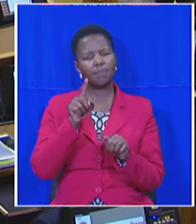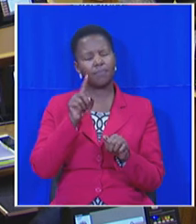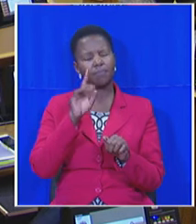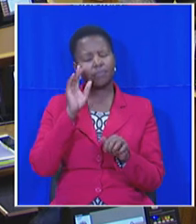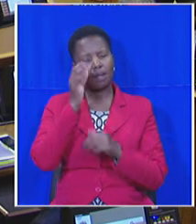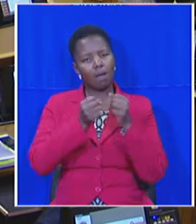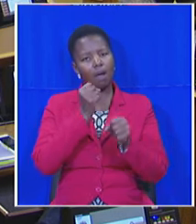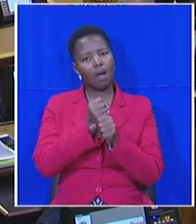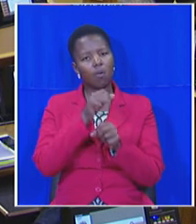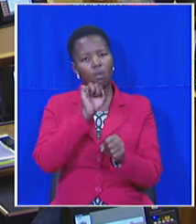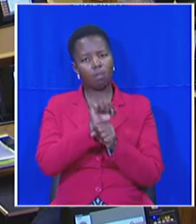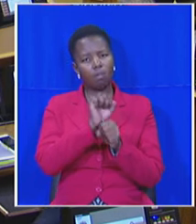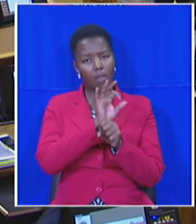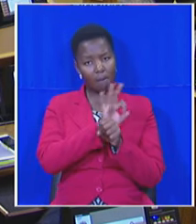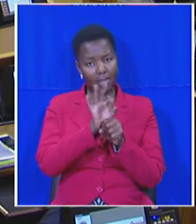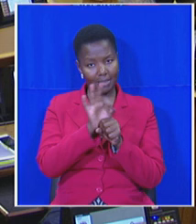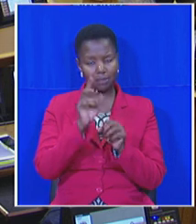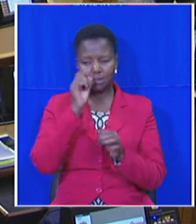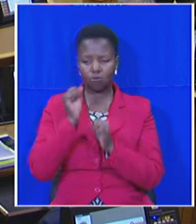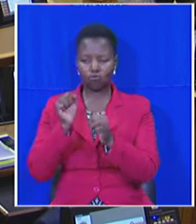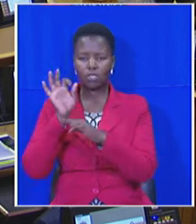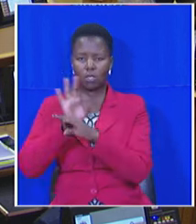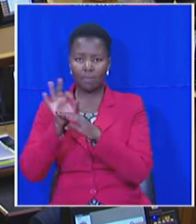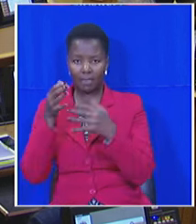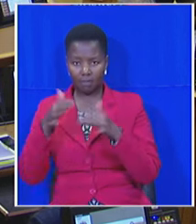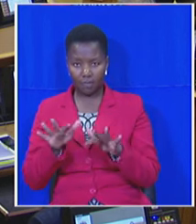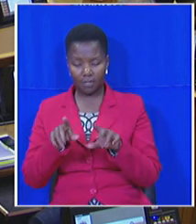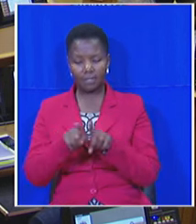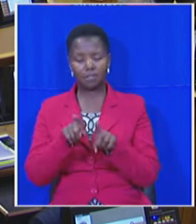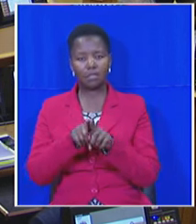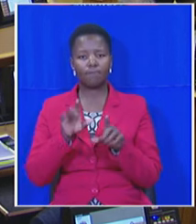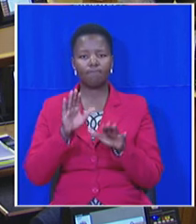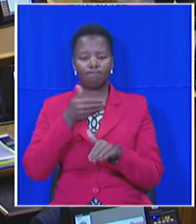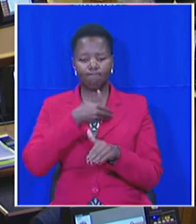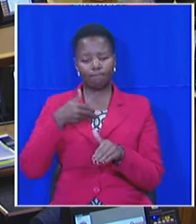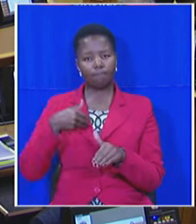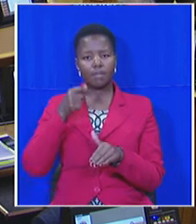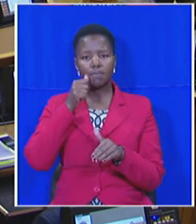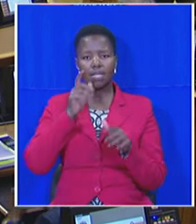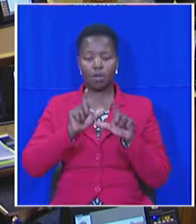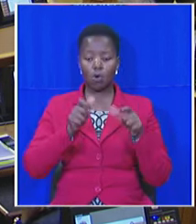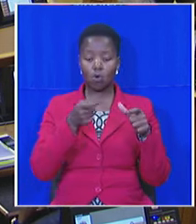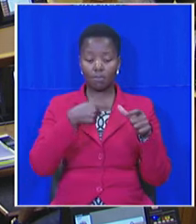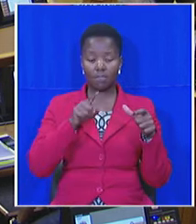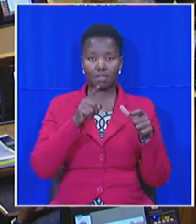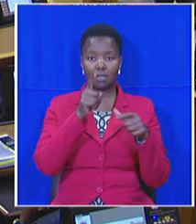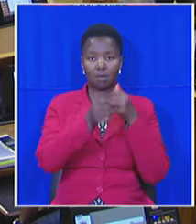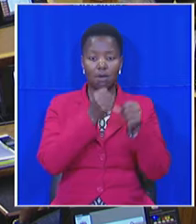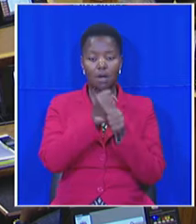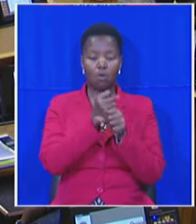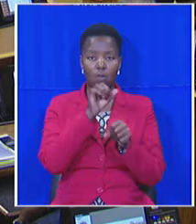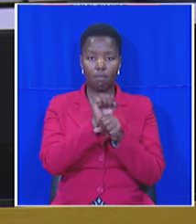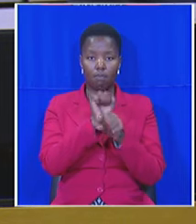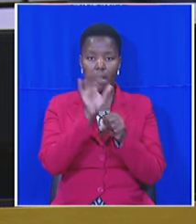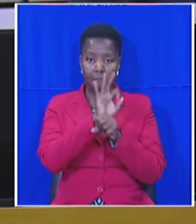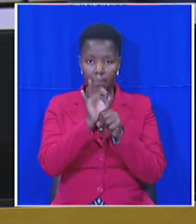responsible for women for 2016-17, as well as the Commission on Gender Equality's annual performance plan, respectively, according